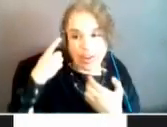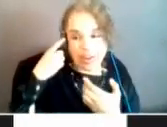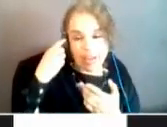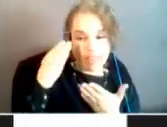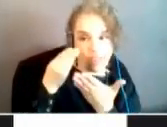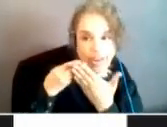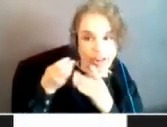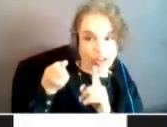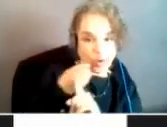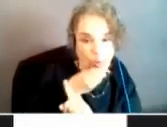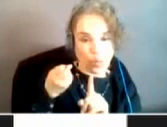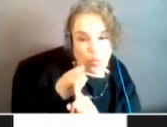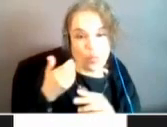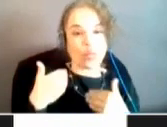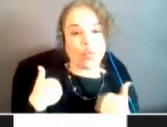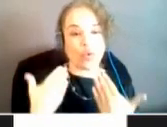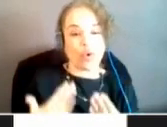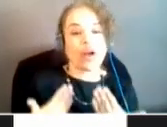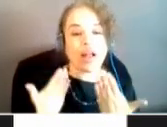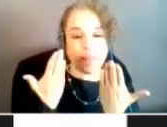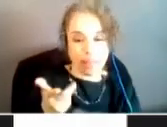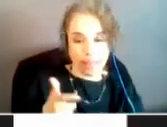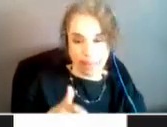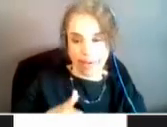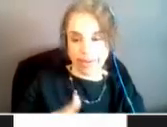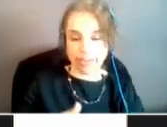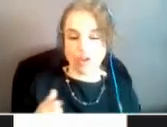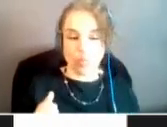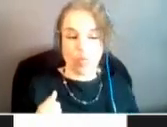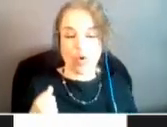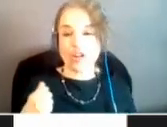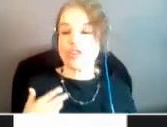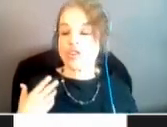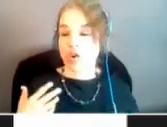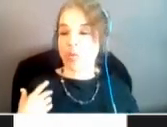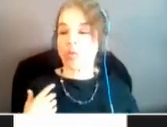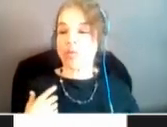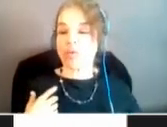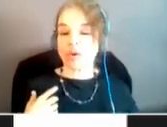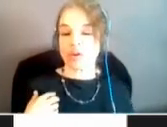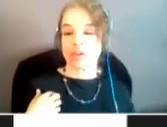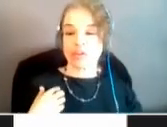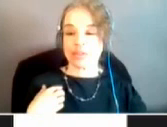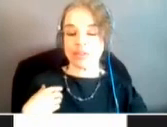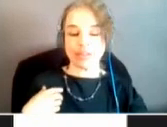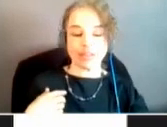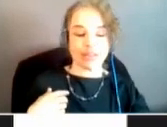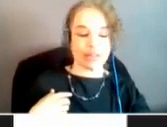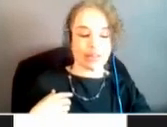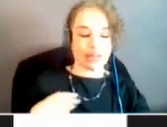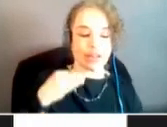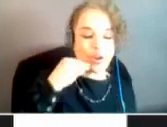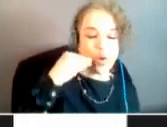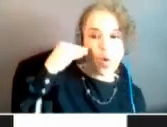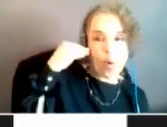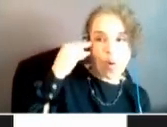abuse. They also offer in-home supportive services, which is providing in-home care